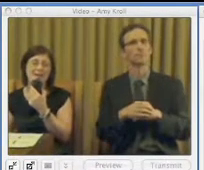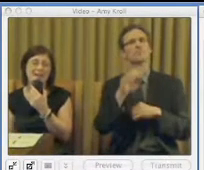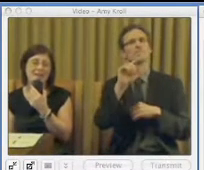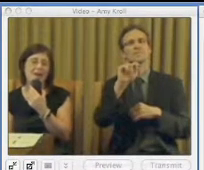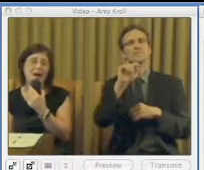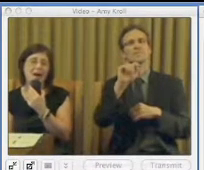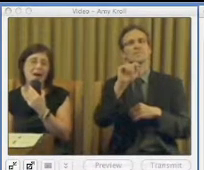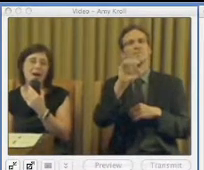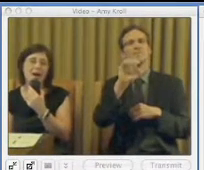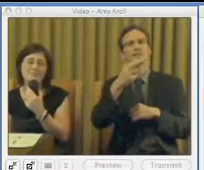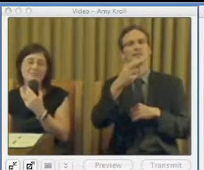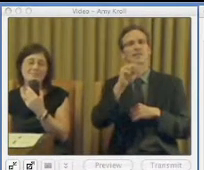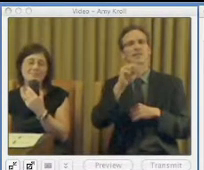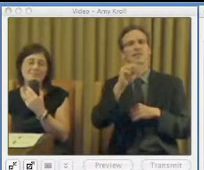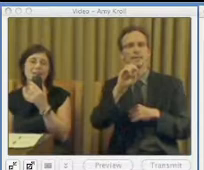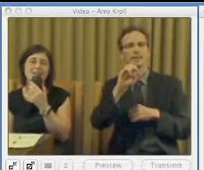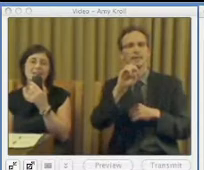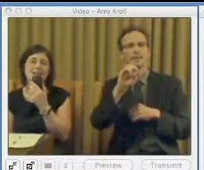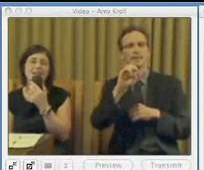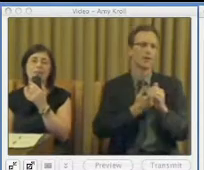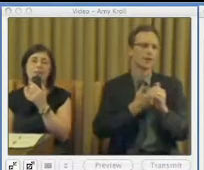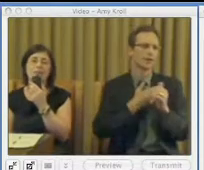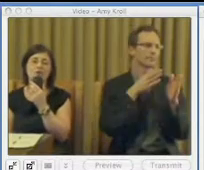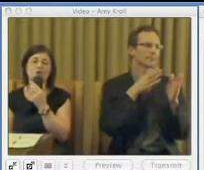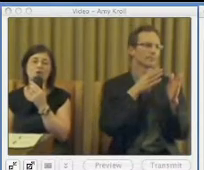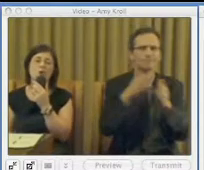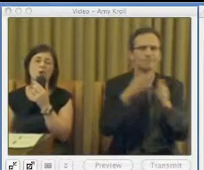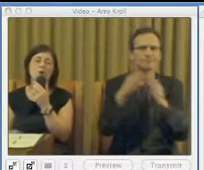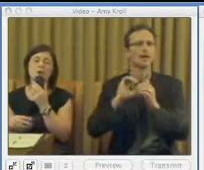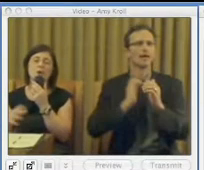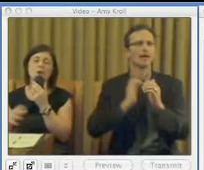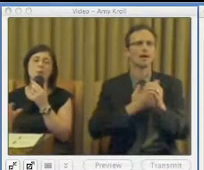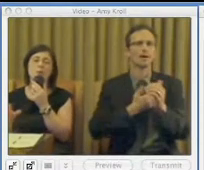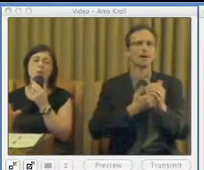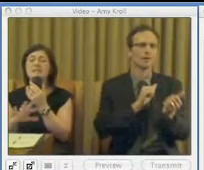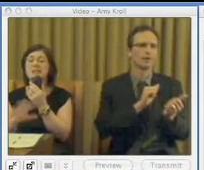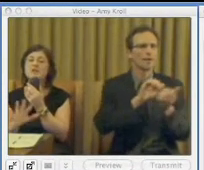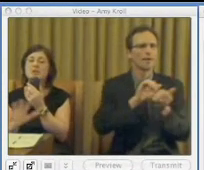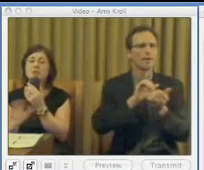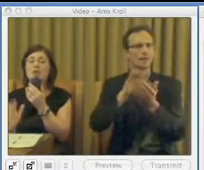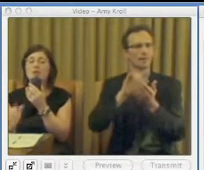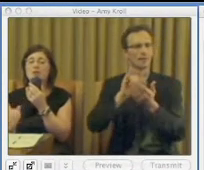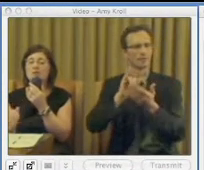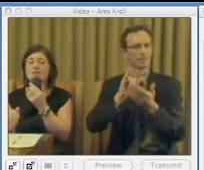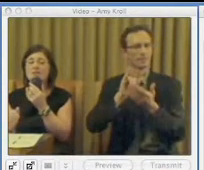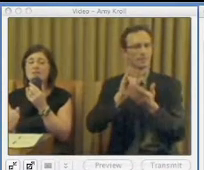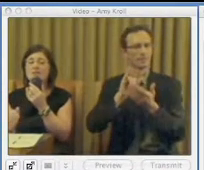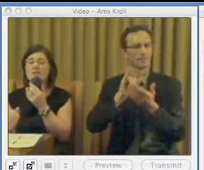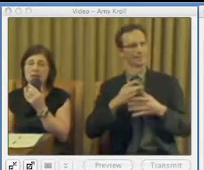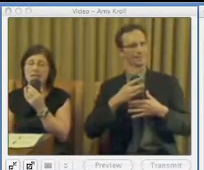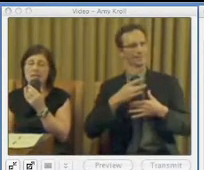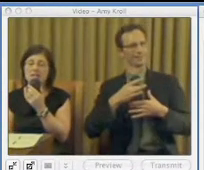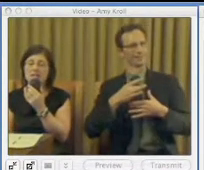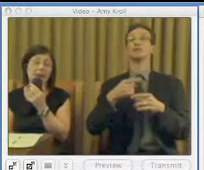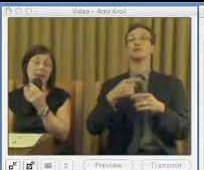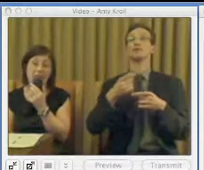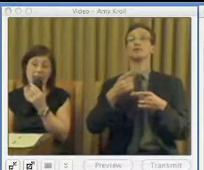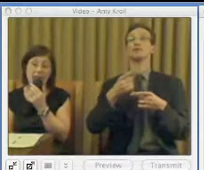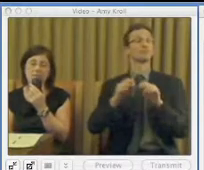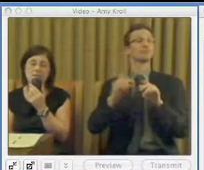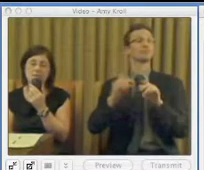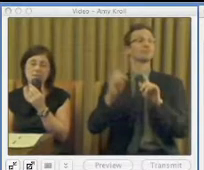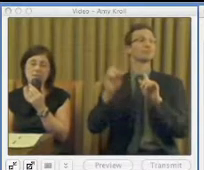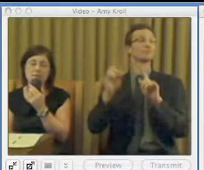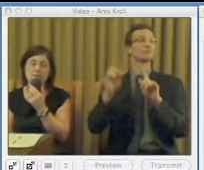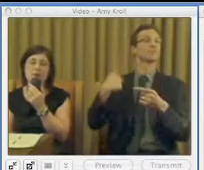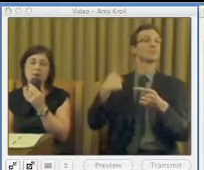Technique. Now, this is an interesting one, isn't it, I think, for us as sign language interpreters, because we tend to work simultaneously